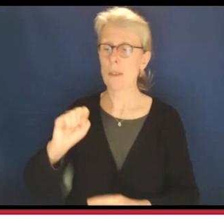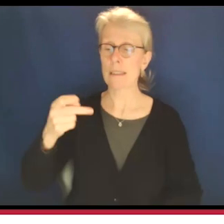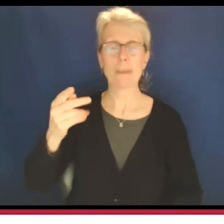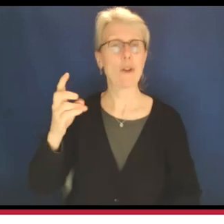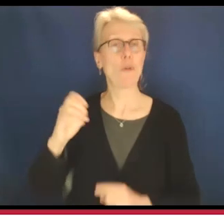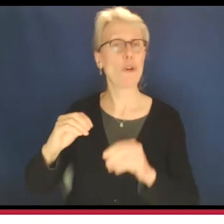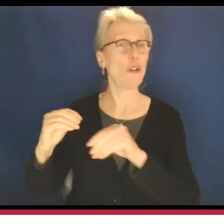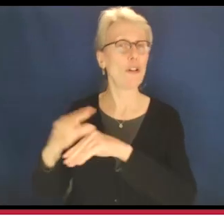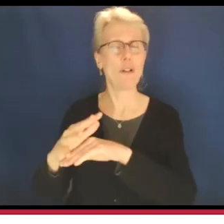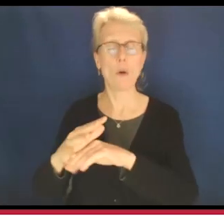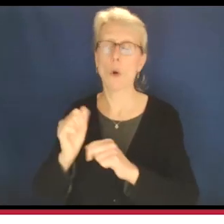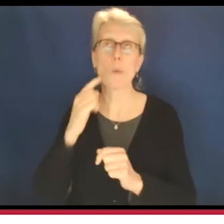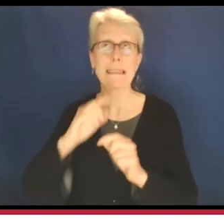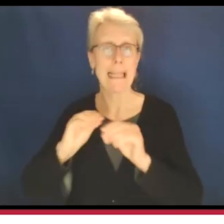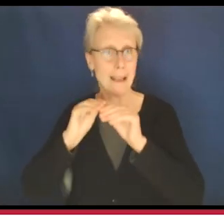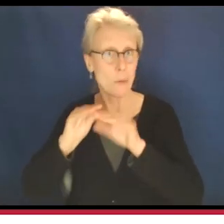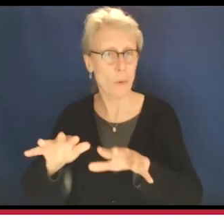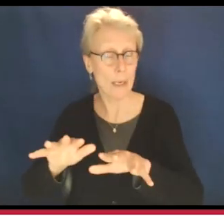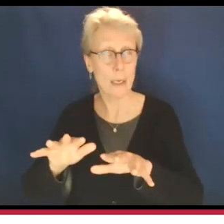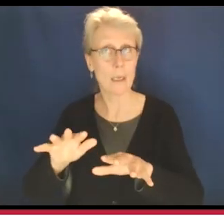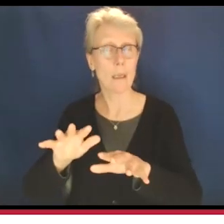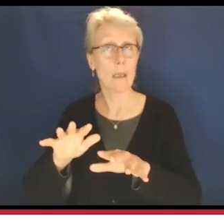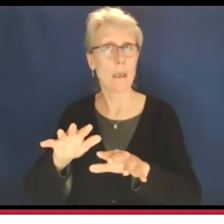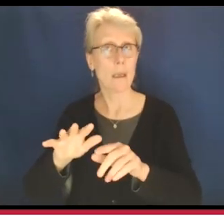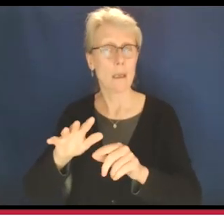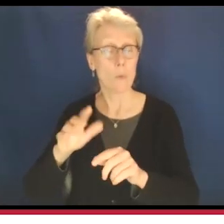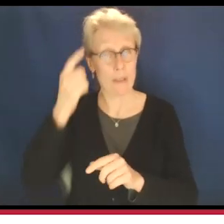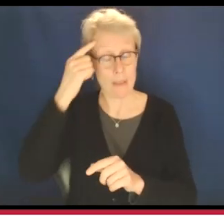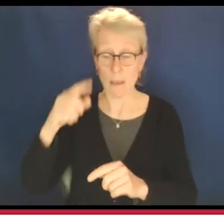when we see a novel outbreak, whether a spillover is a reliable